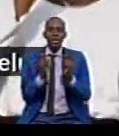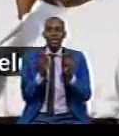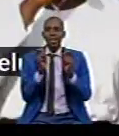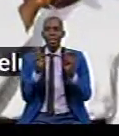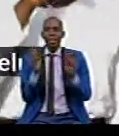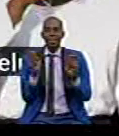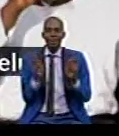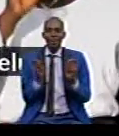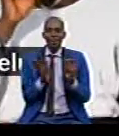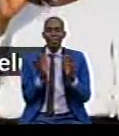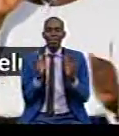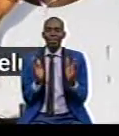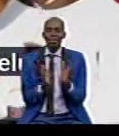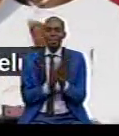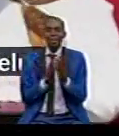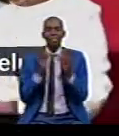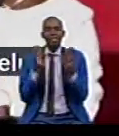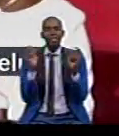circumstances.